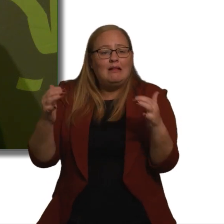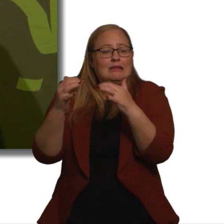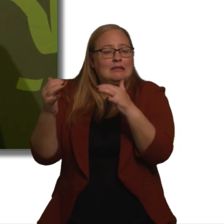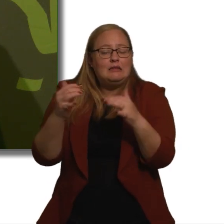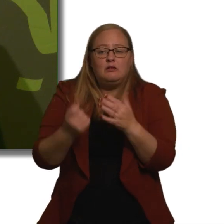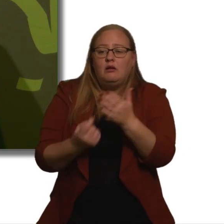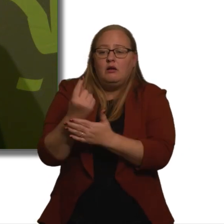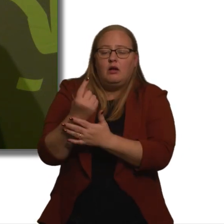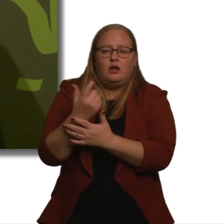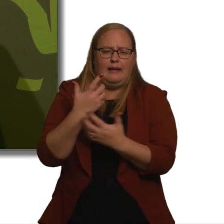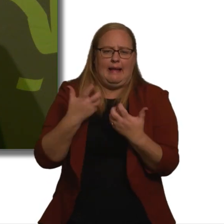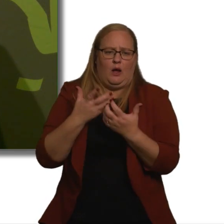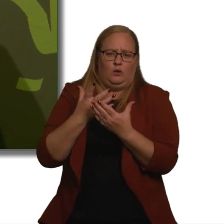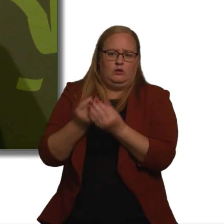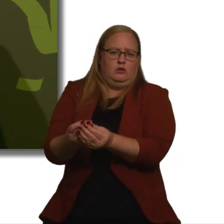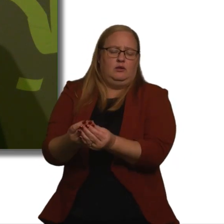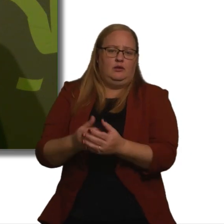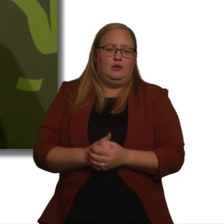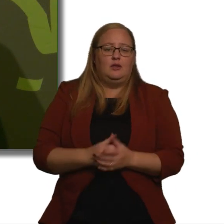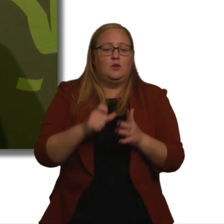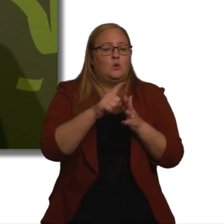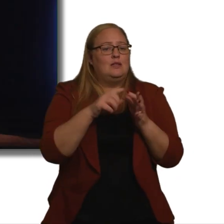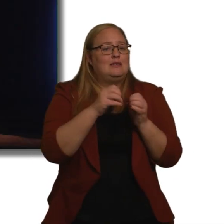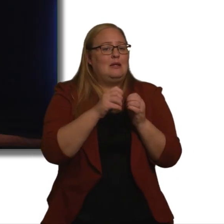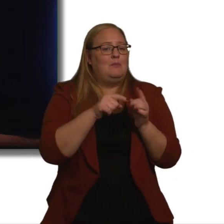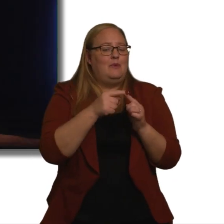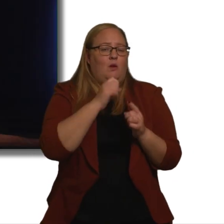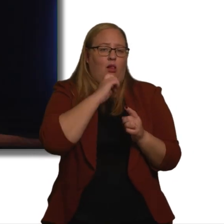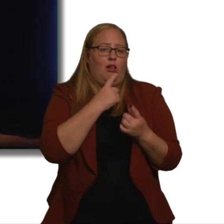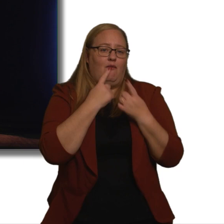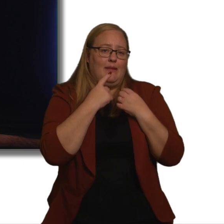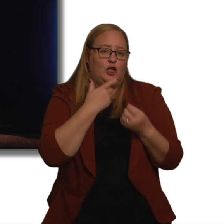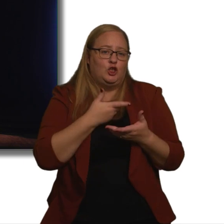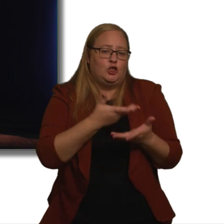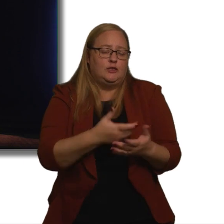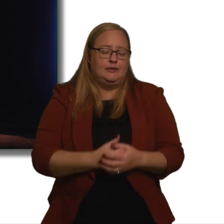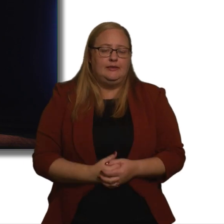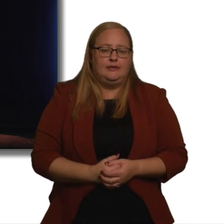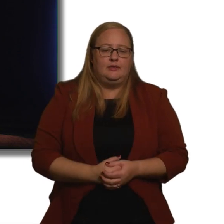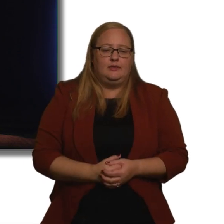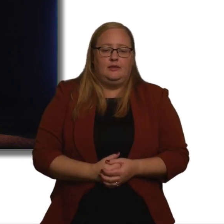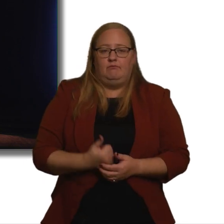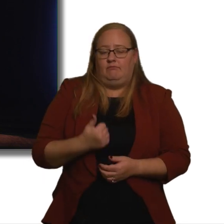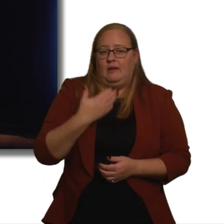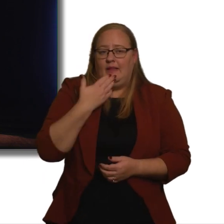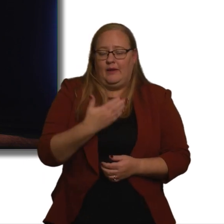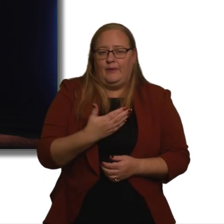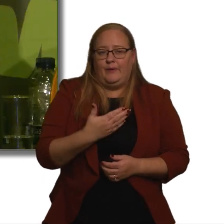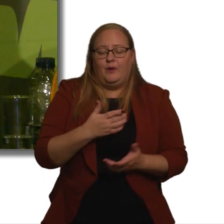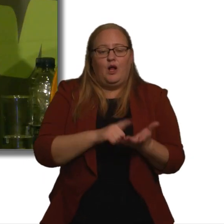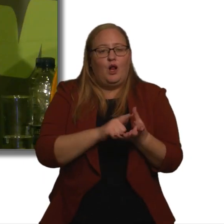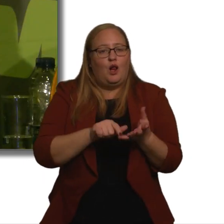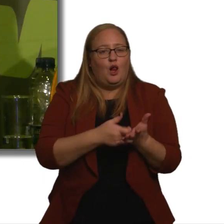And Debbie is going to share more about this now. Thank you, Elaine, and thank you, Lawrence, for this